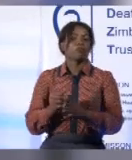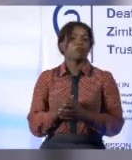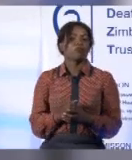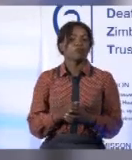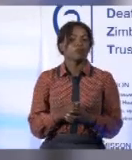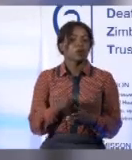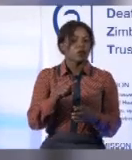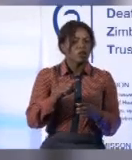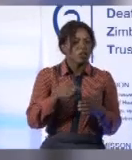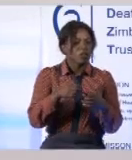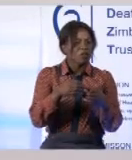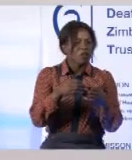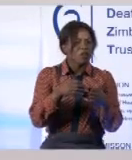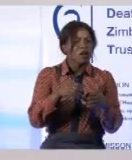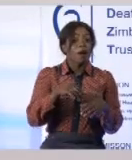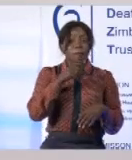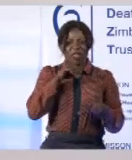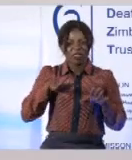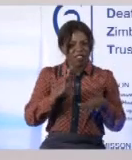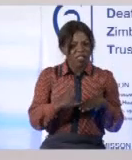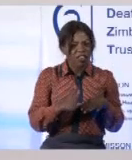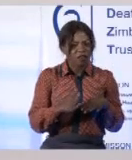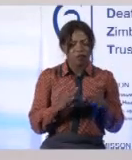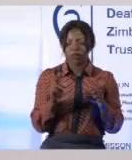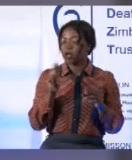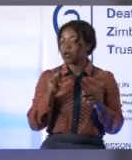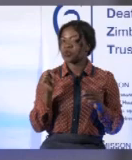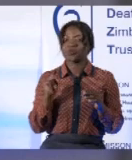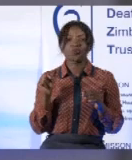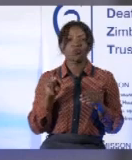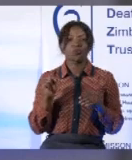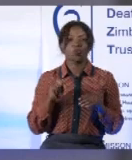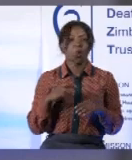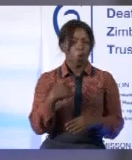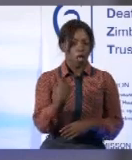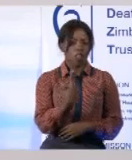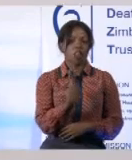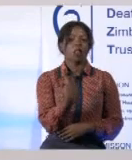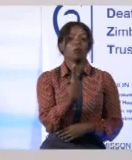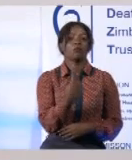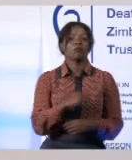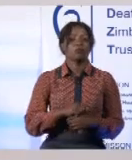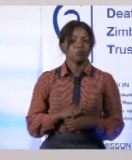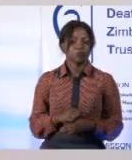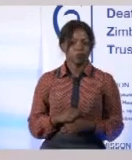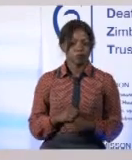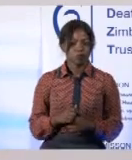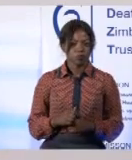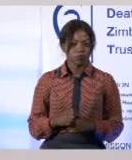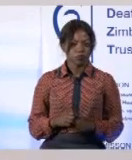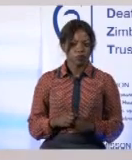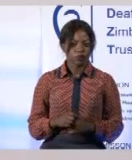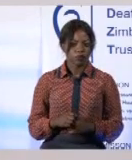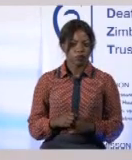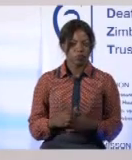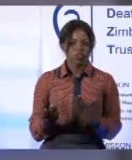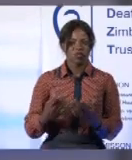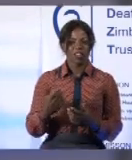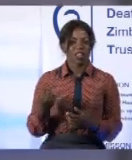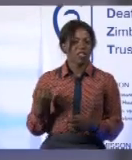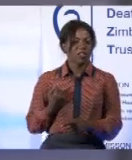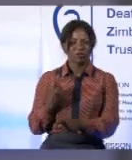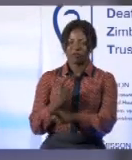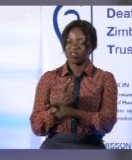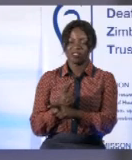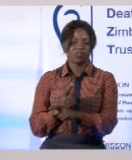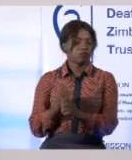I don't live with my parents. You live on your own. Do you live with your parents? No, I live on my own. And relationship-wise, you've said no, you don't have. No, I don't